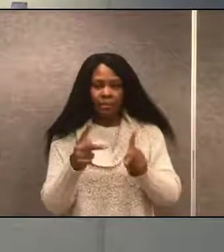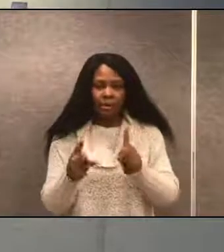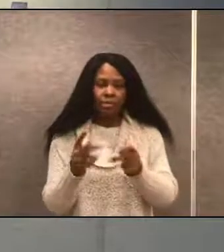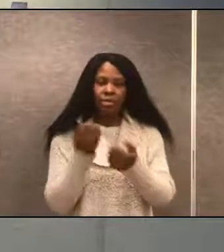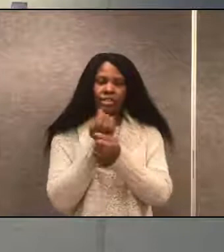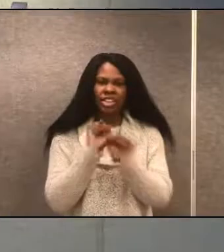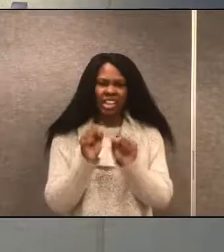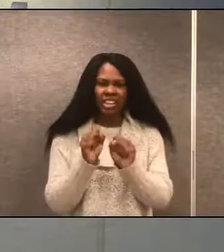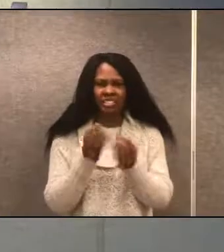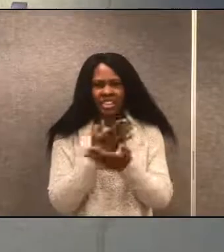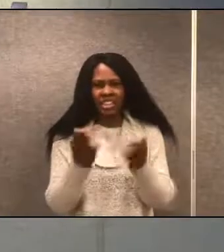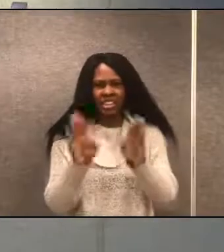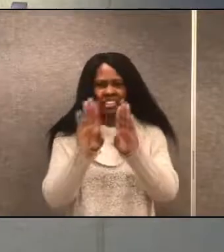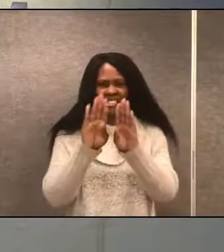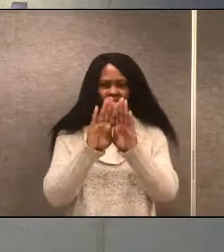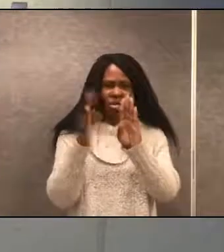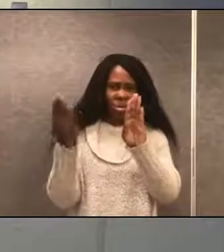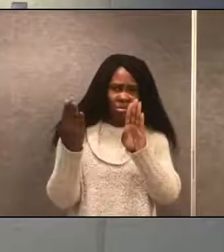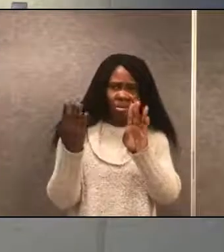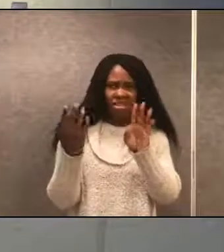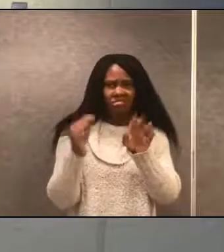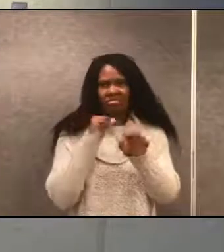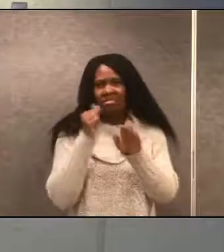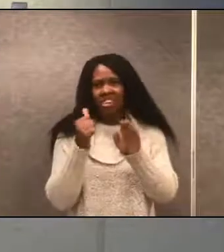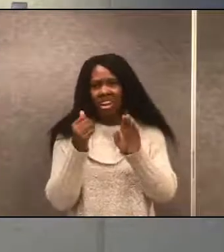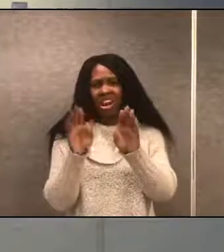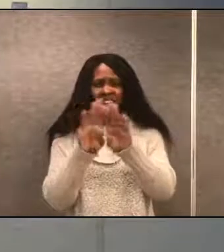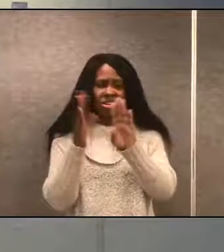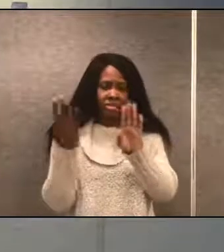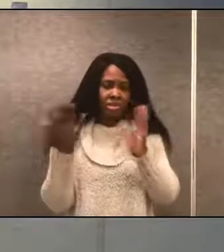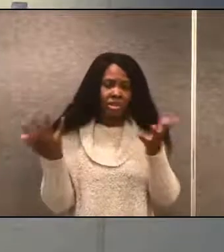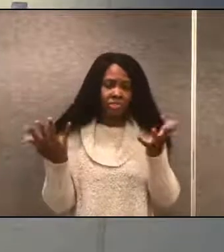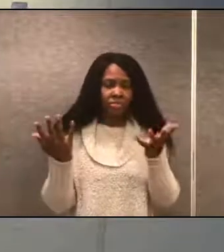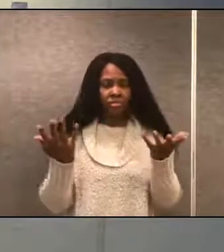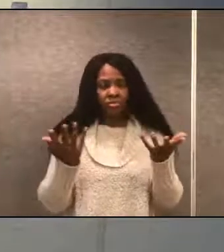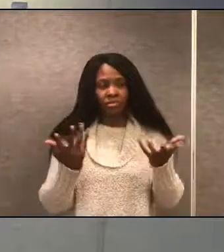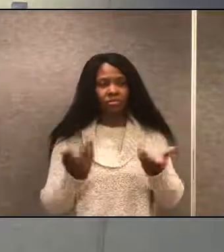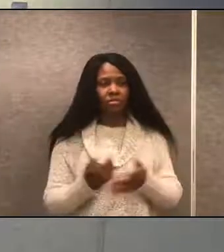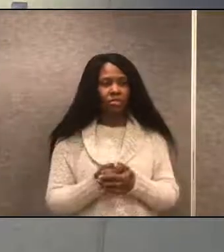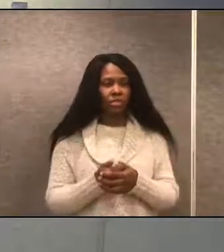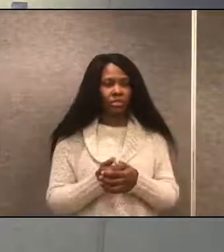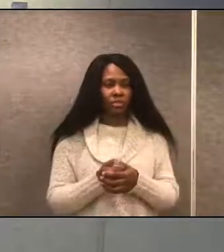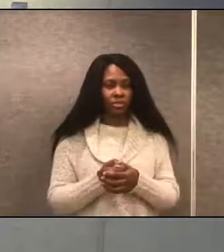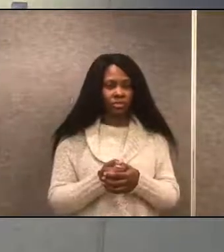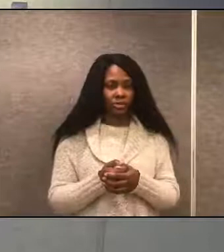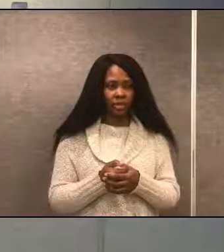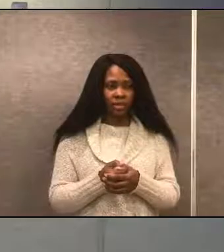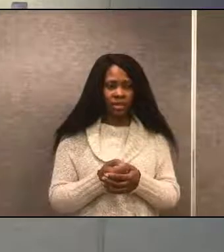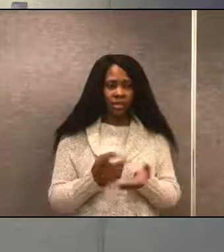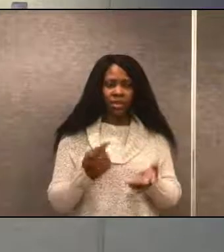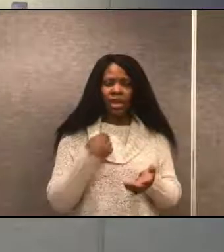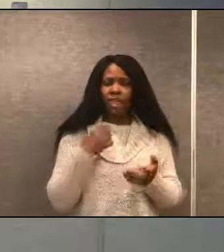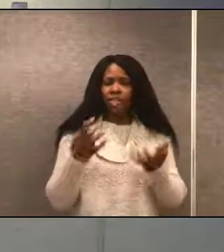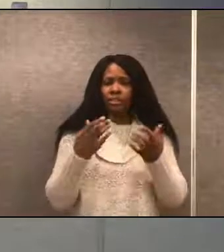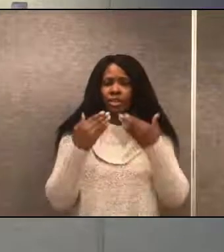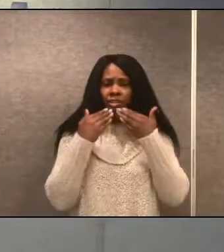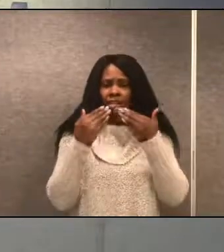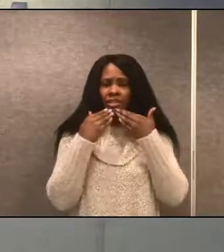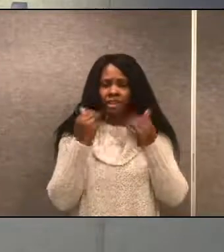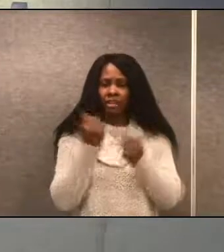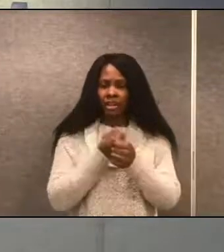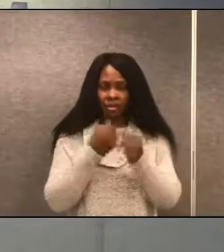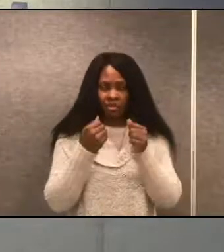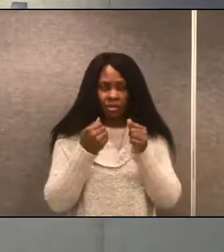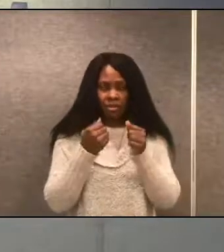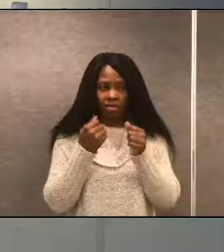Is there anything else that y'all want to talk about in terms of the school district? I just want to again thank everybody. Thank you, Mayor. Thank you, your team.